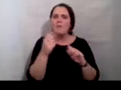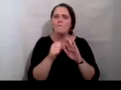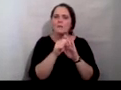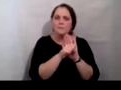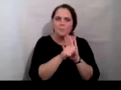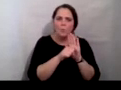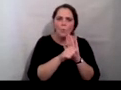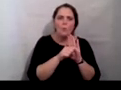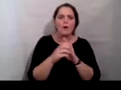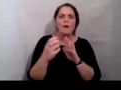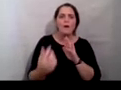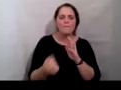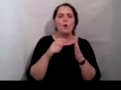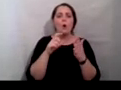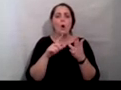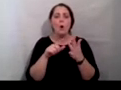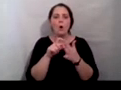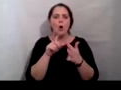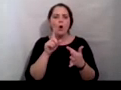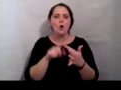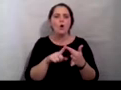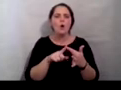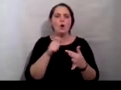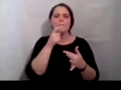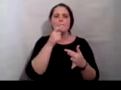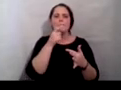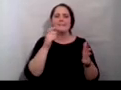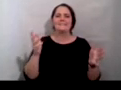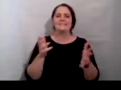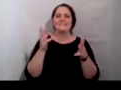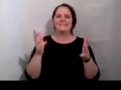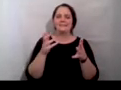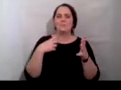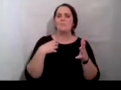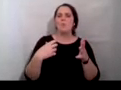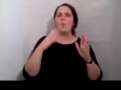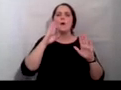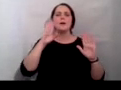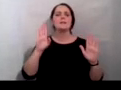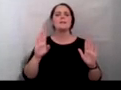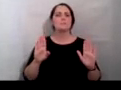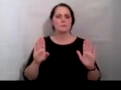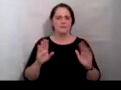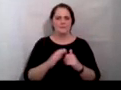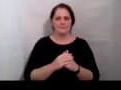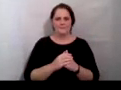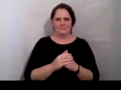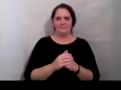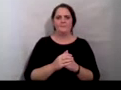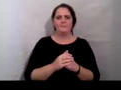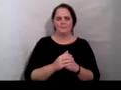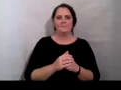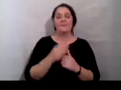and codes. They're all, what he does with them is very kind of contemporary idiom of bringing them all together. Some of